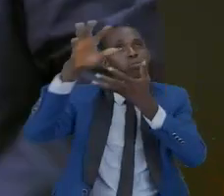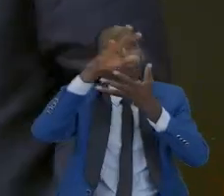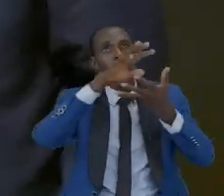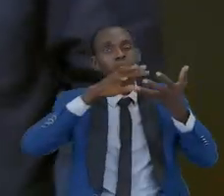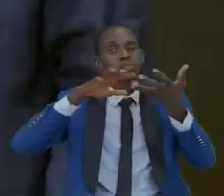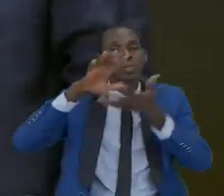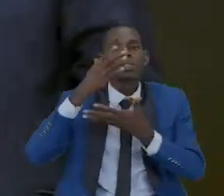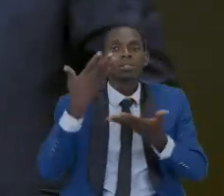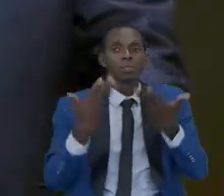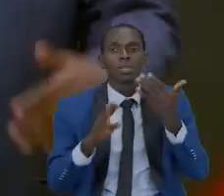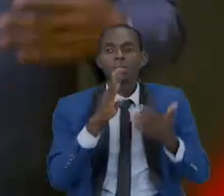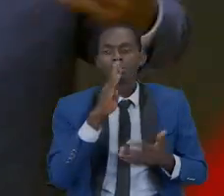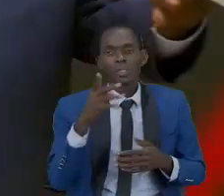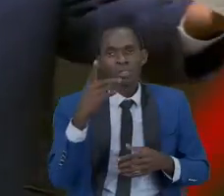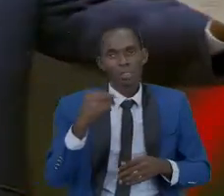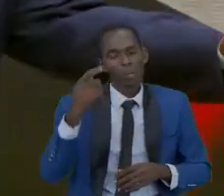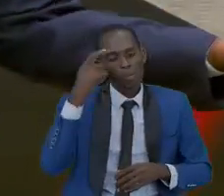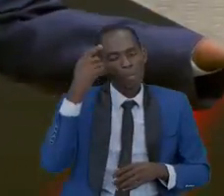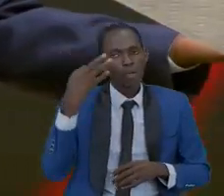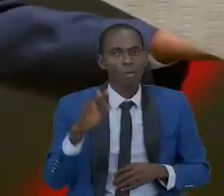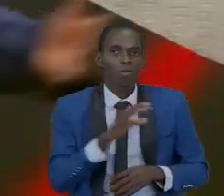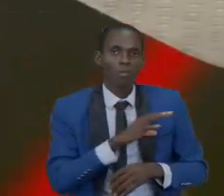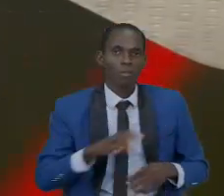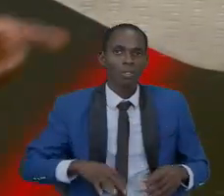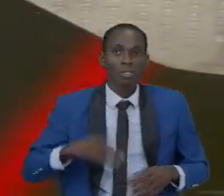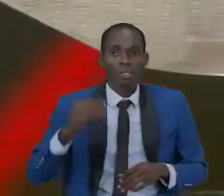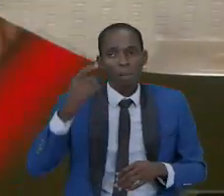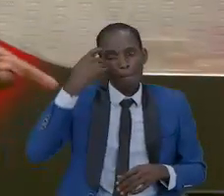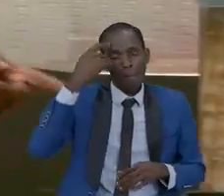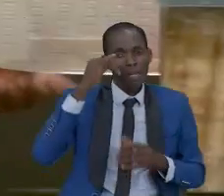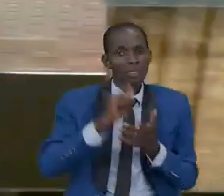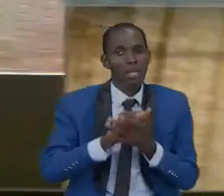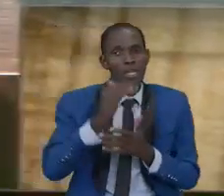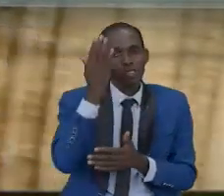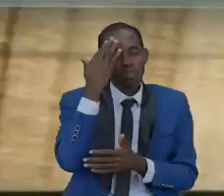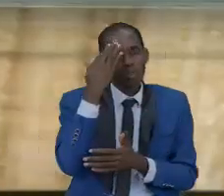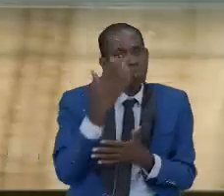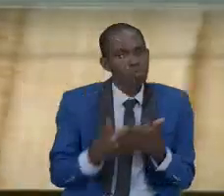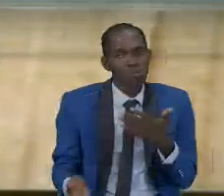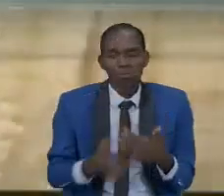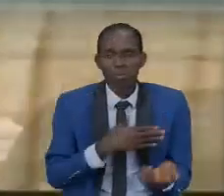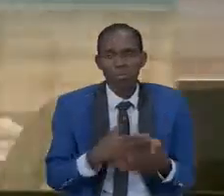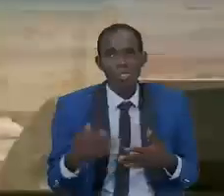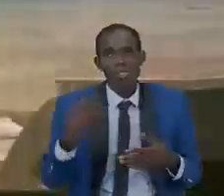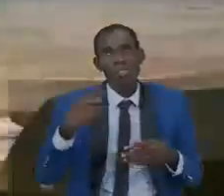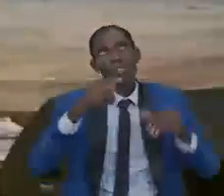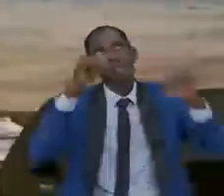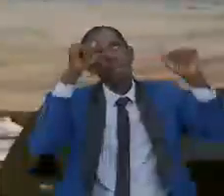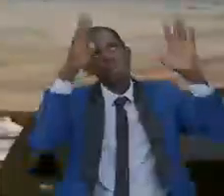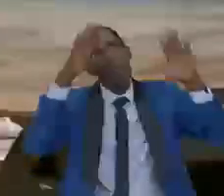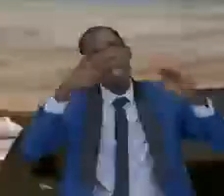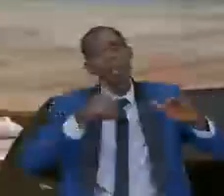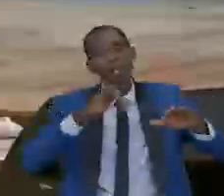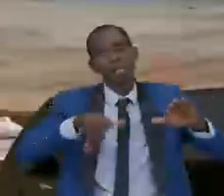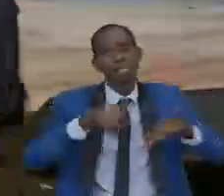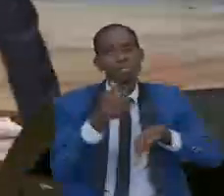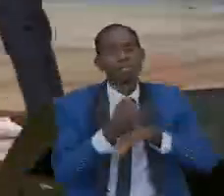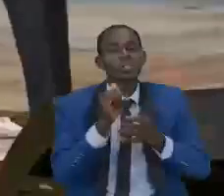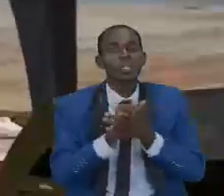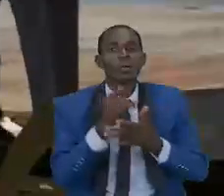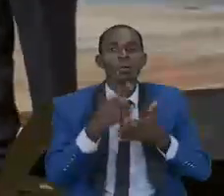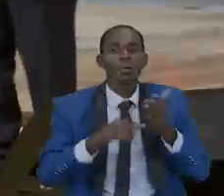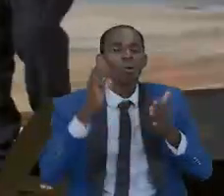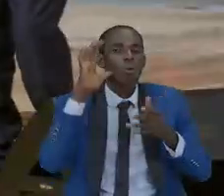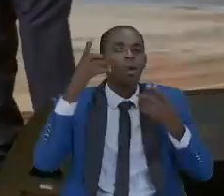the marriage of Christ the might that knows that whatever the father has ordained that is what will